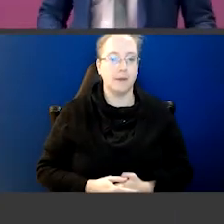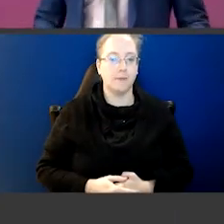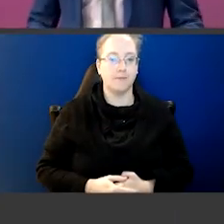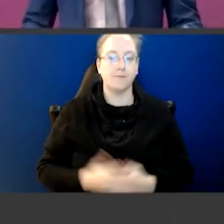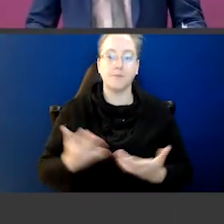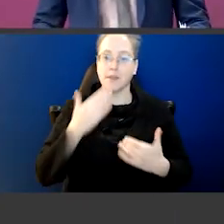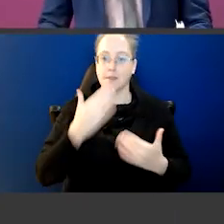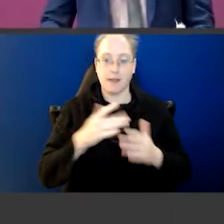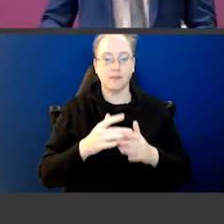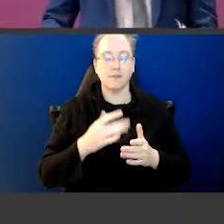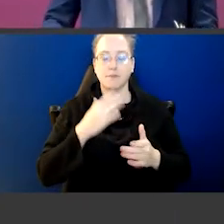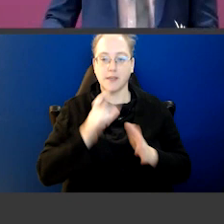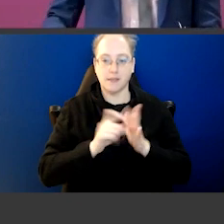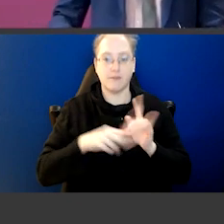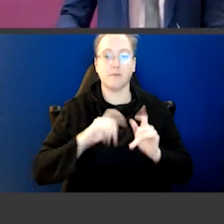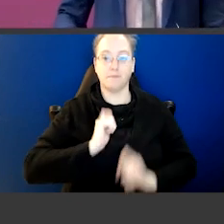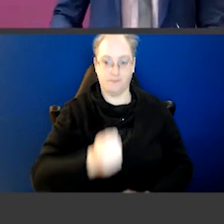Thank you, David.